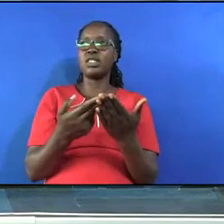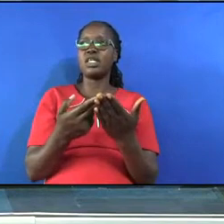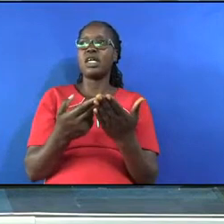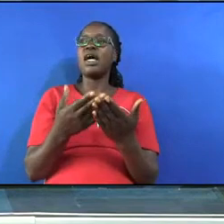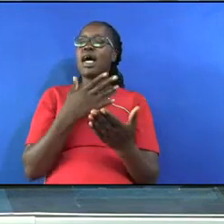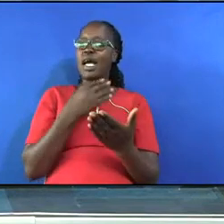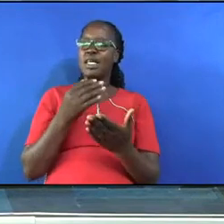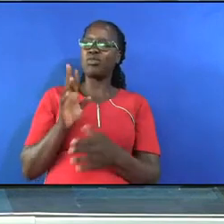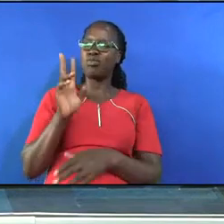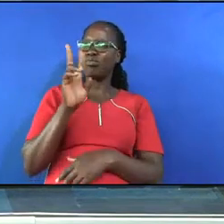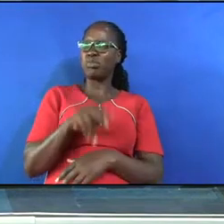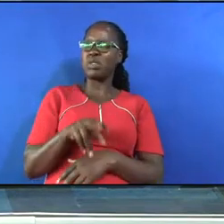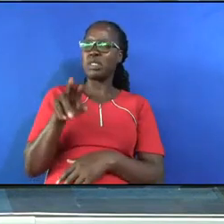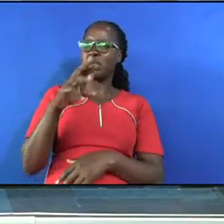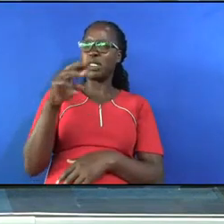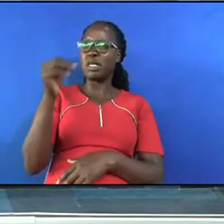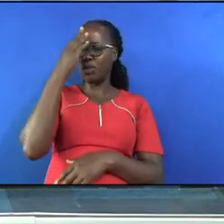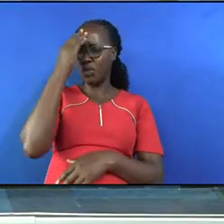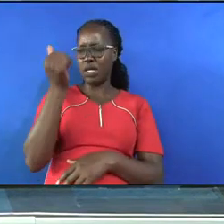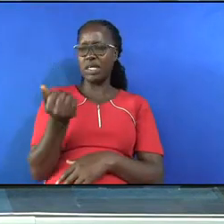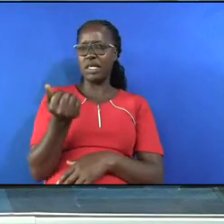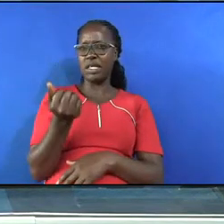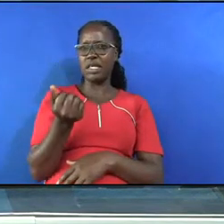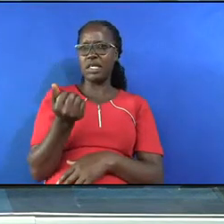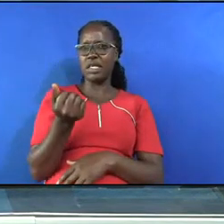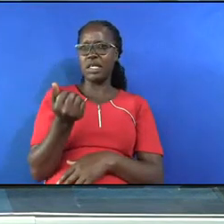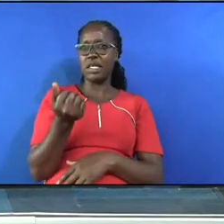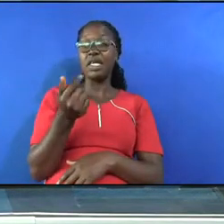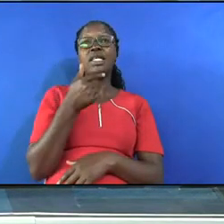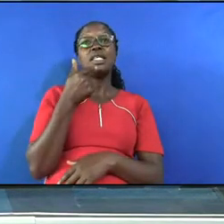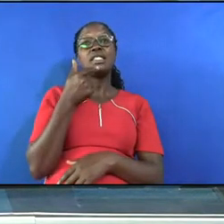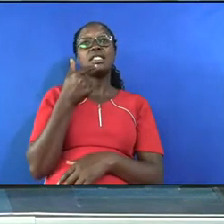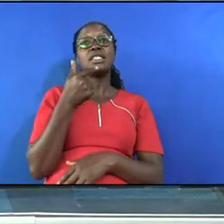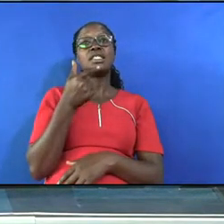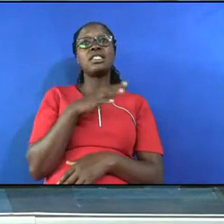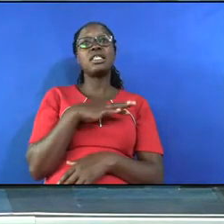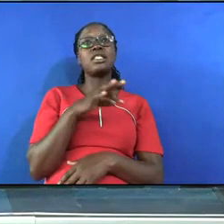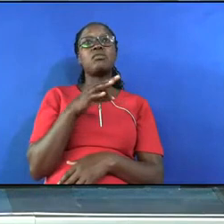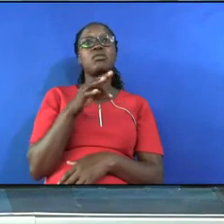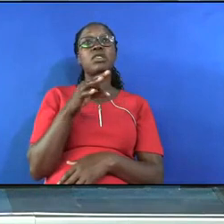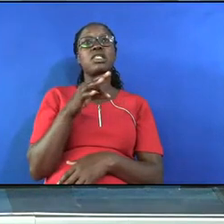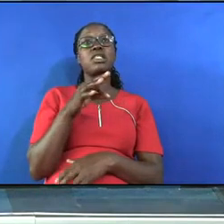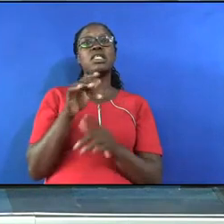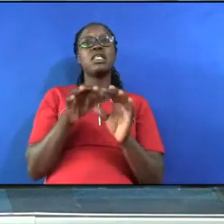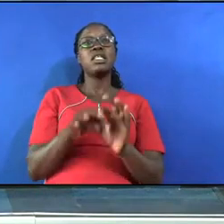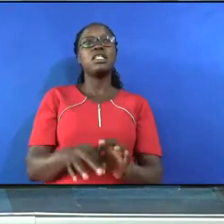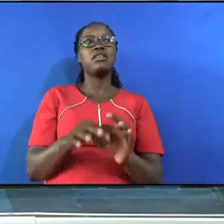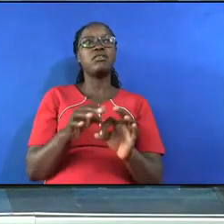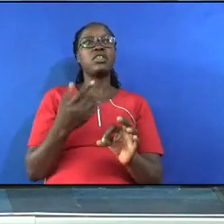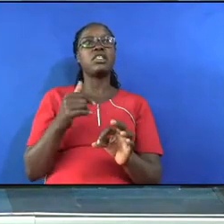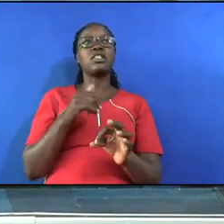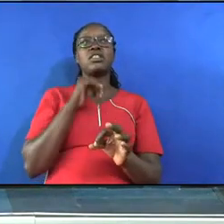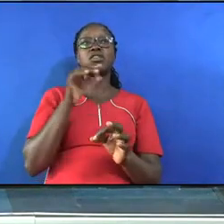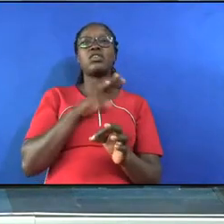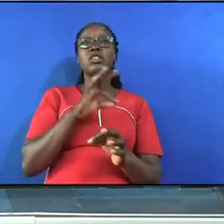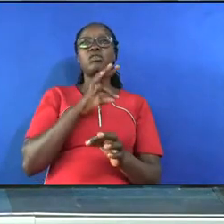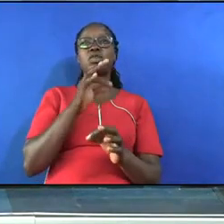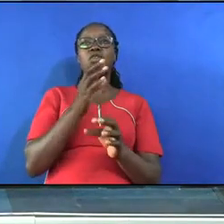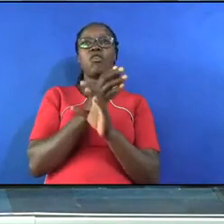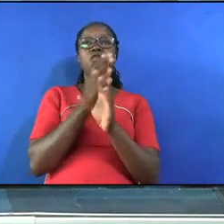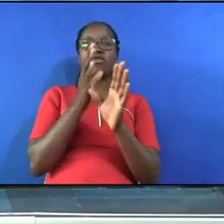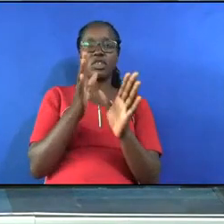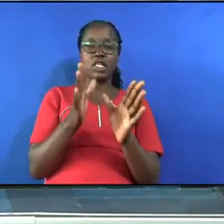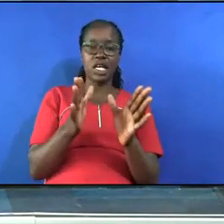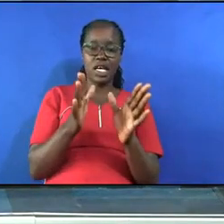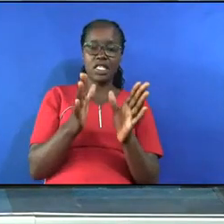and we despise them. Why? That tells that the spirit dwelling in us is not the spirit of Christ. If